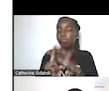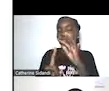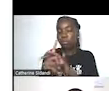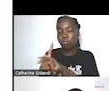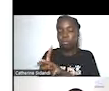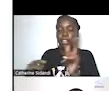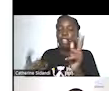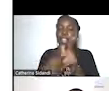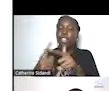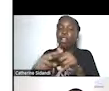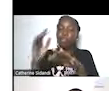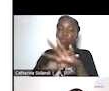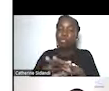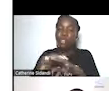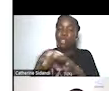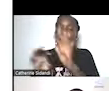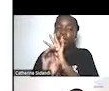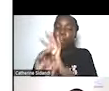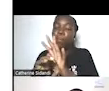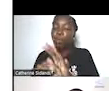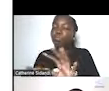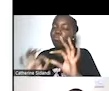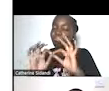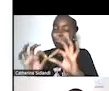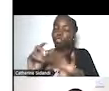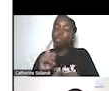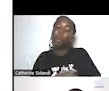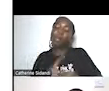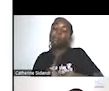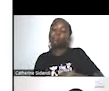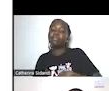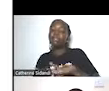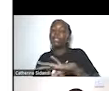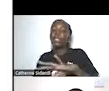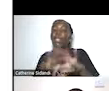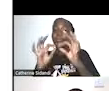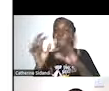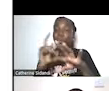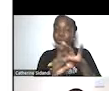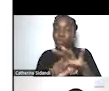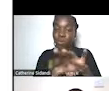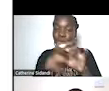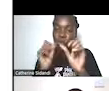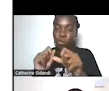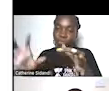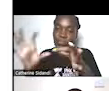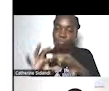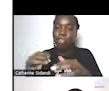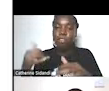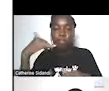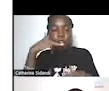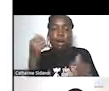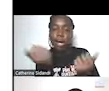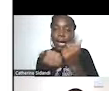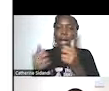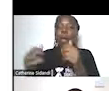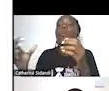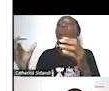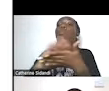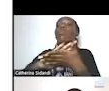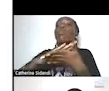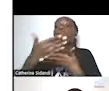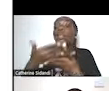a good example will be a smartwatch that you are having. Your smartwatch connects to your phone, connects to your car, connects to your computer.